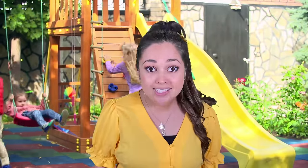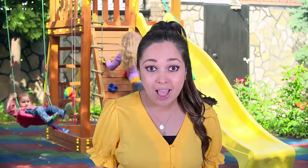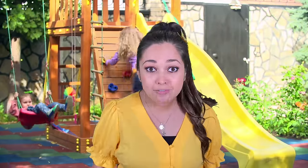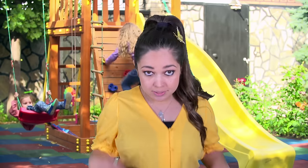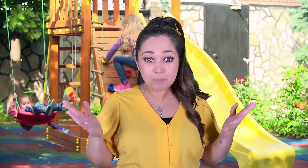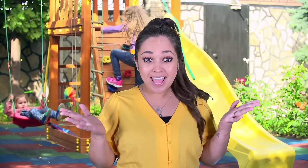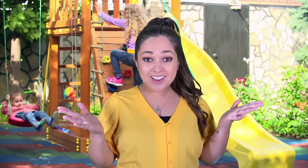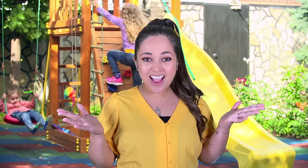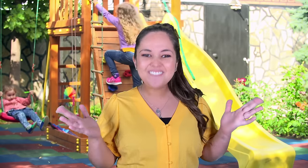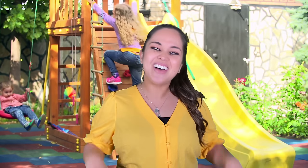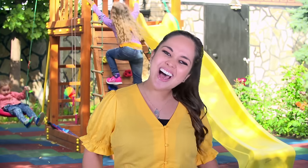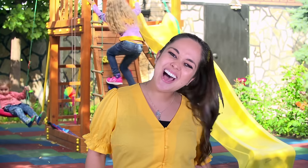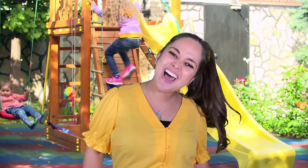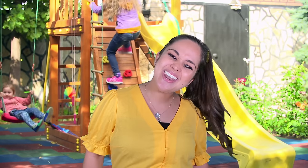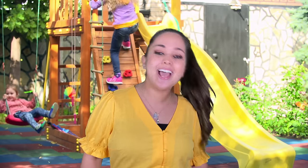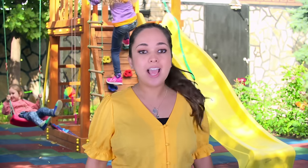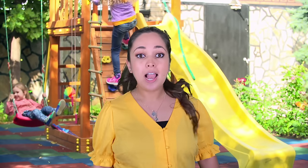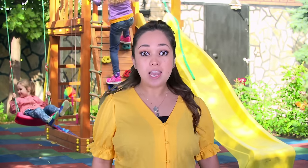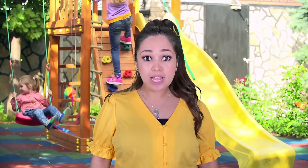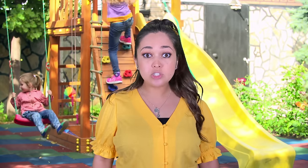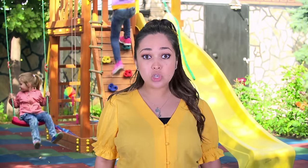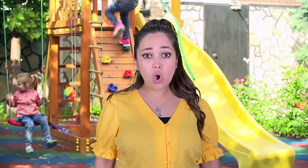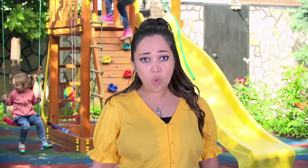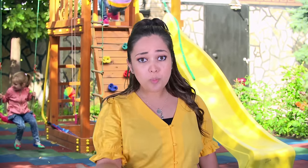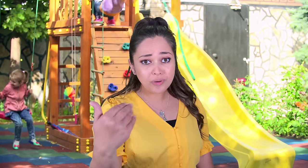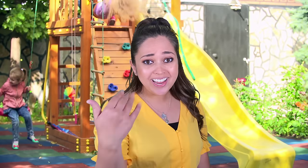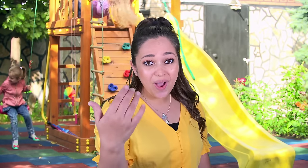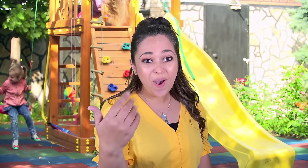Let's have some playground fun. Let's go.